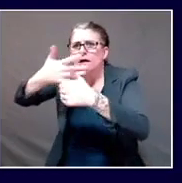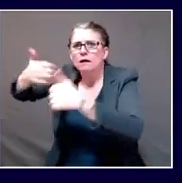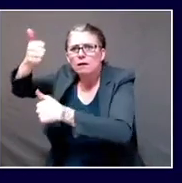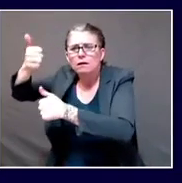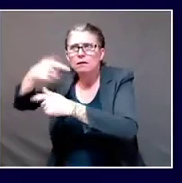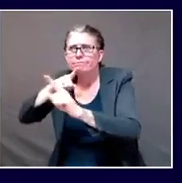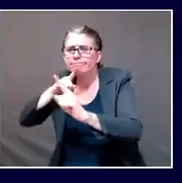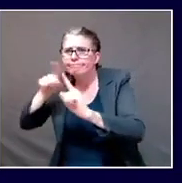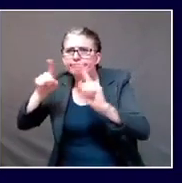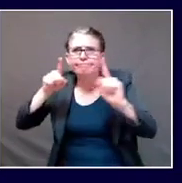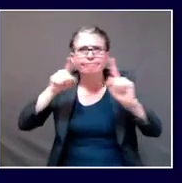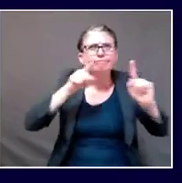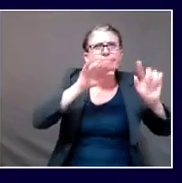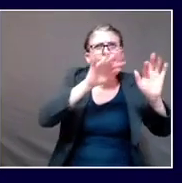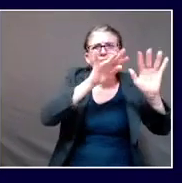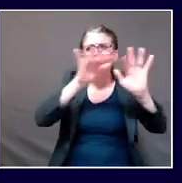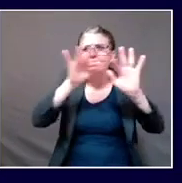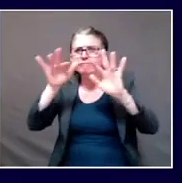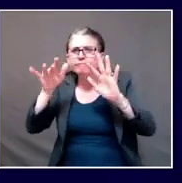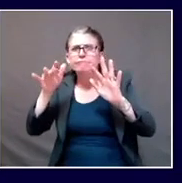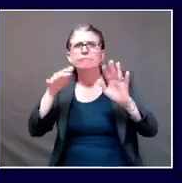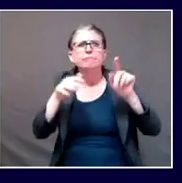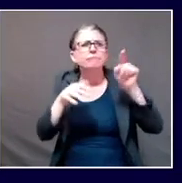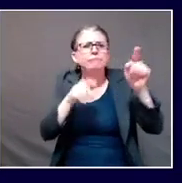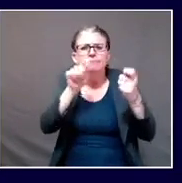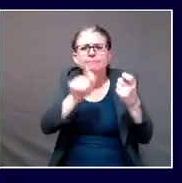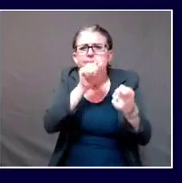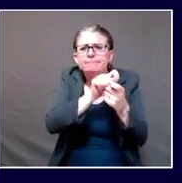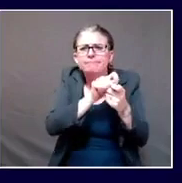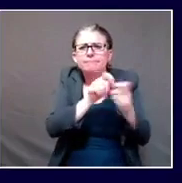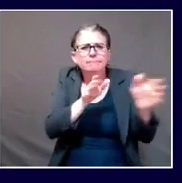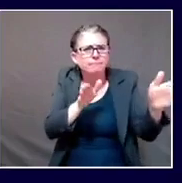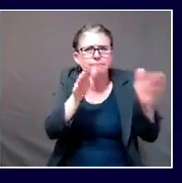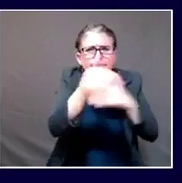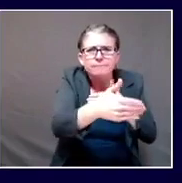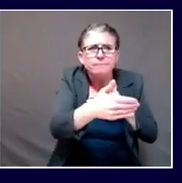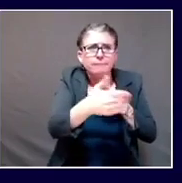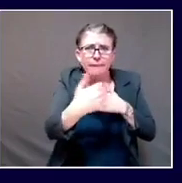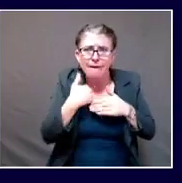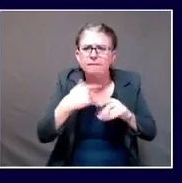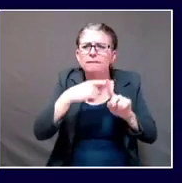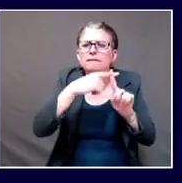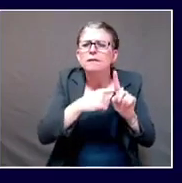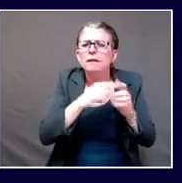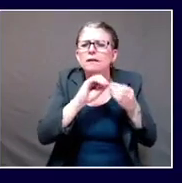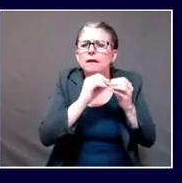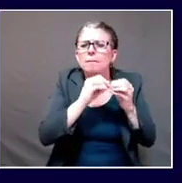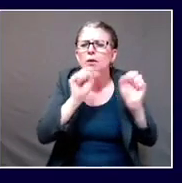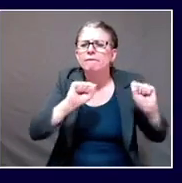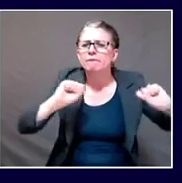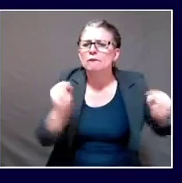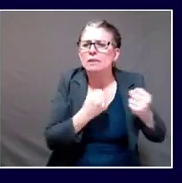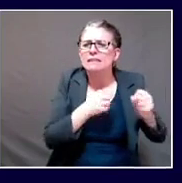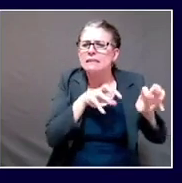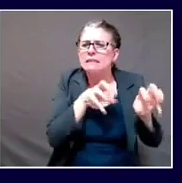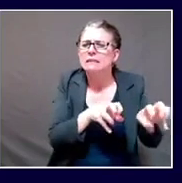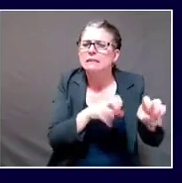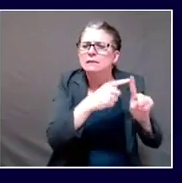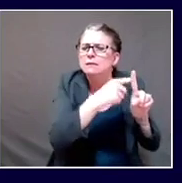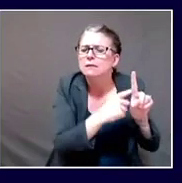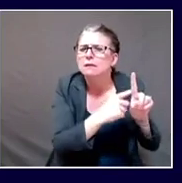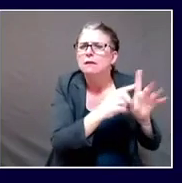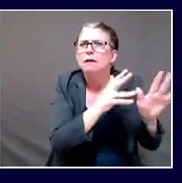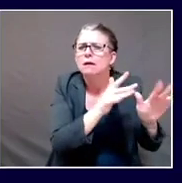more, uh, and recognize that, for example, some hospitals may have gotten initially an allocation of 975,